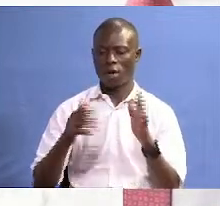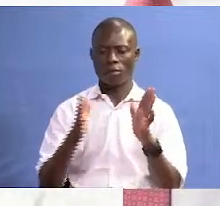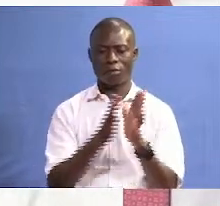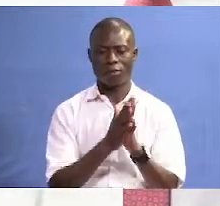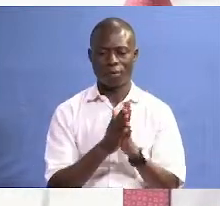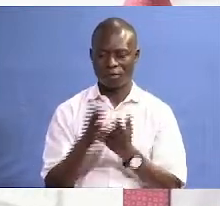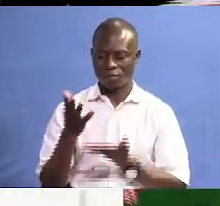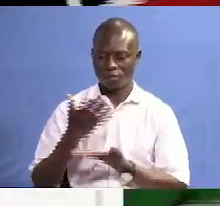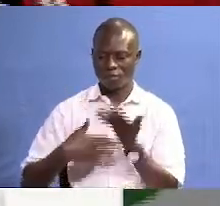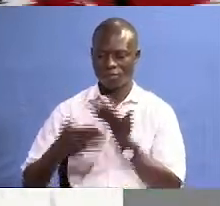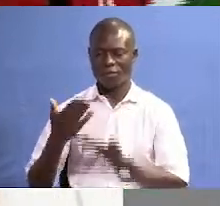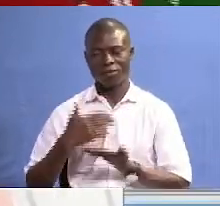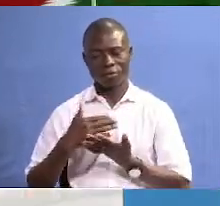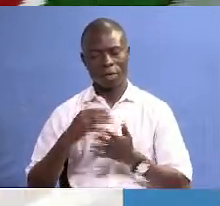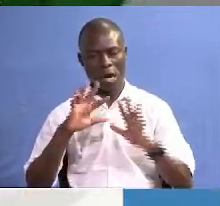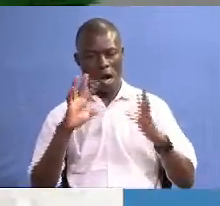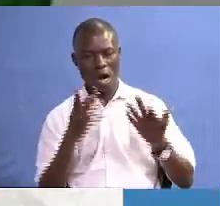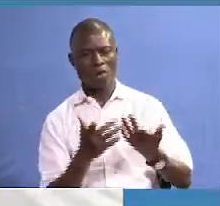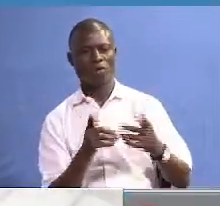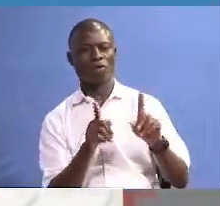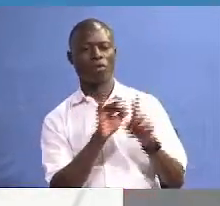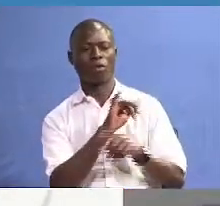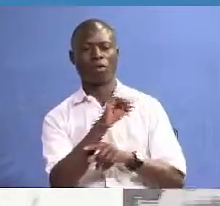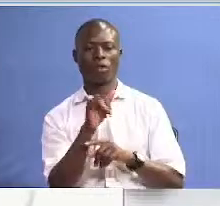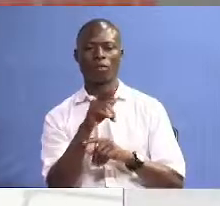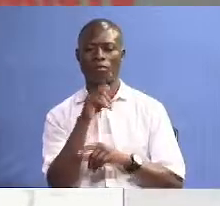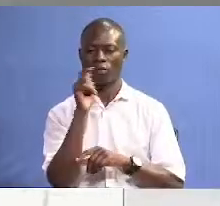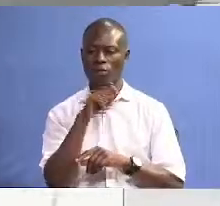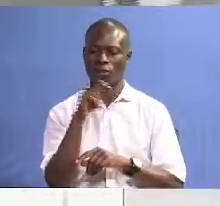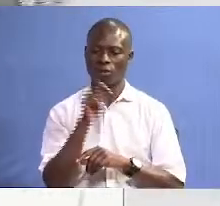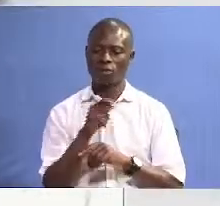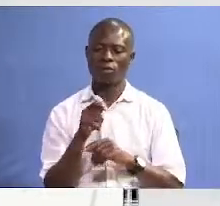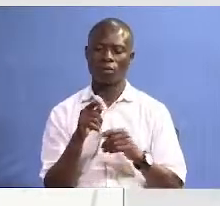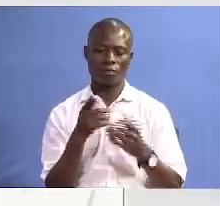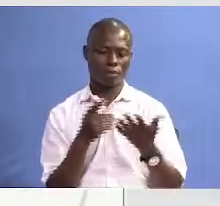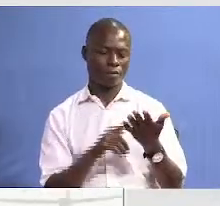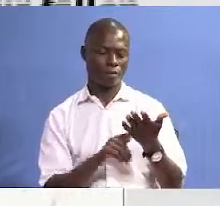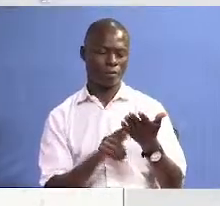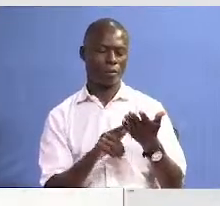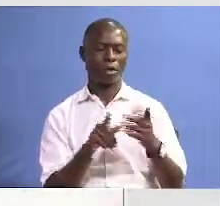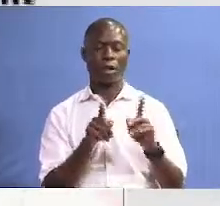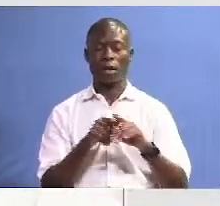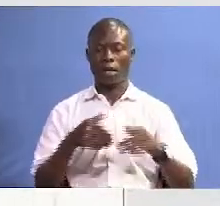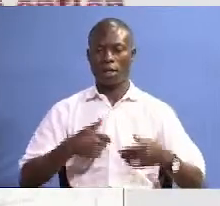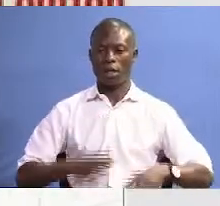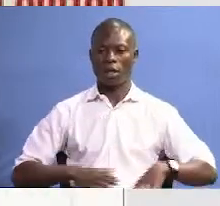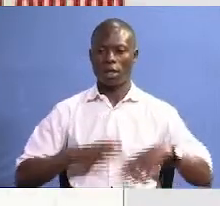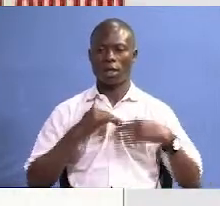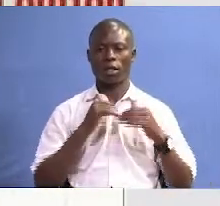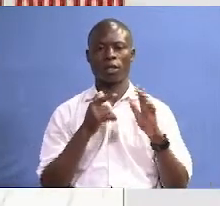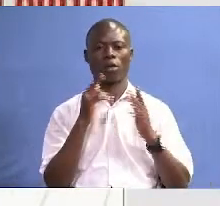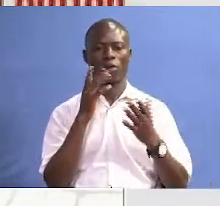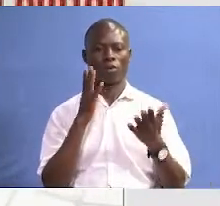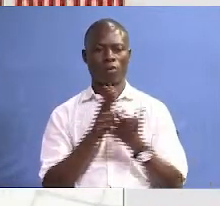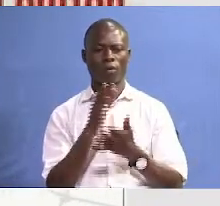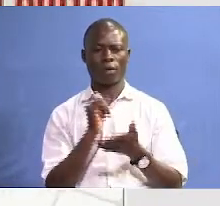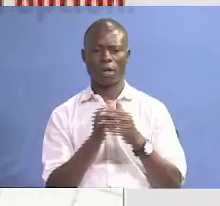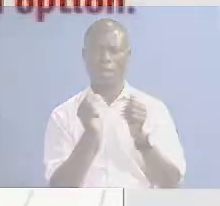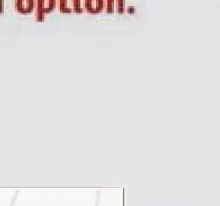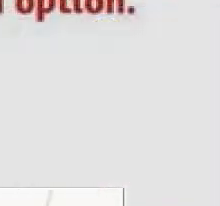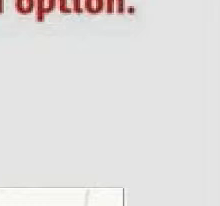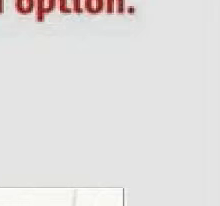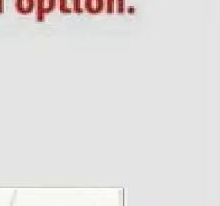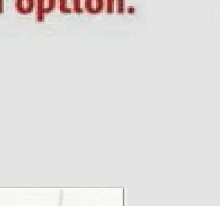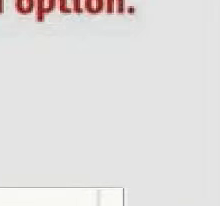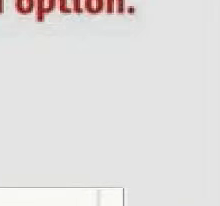and discussing. However, on their Twitter pages, the Gen Z have confirmed to fill the streets again on 16th of